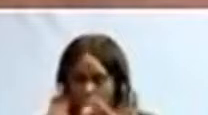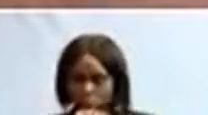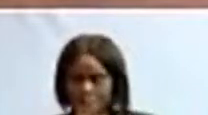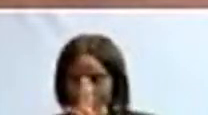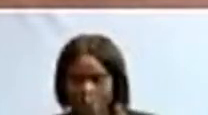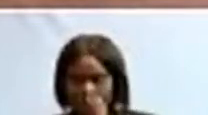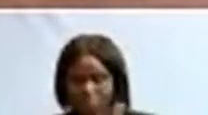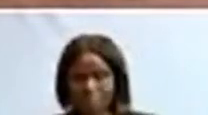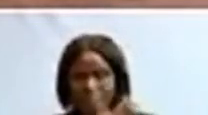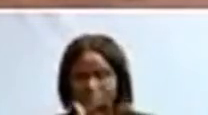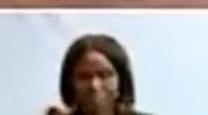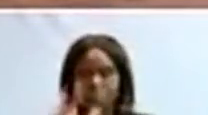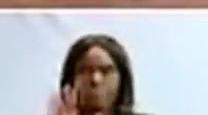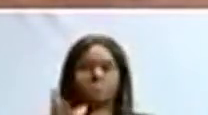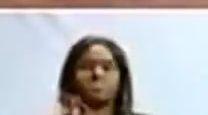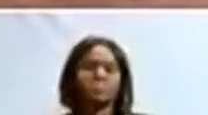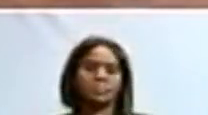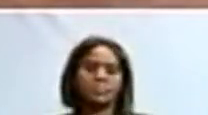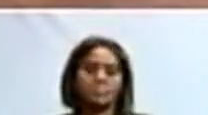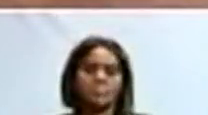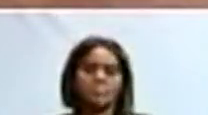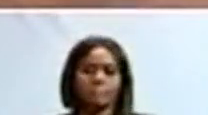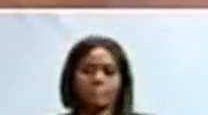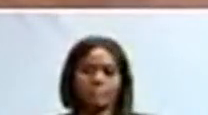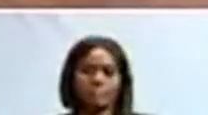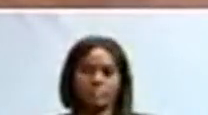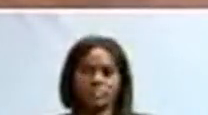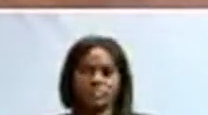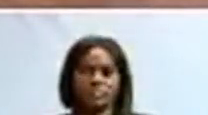complication of funds.